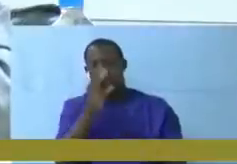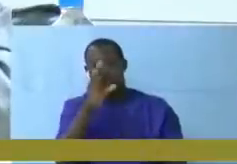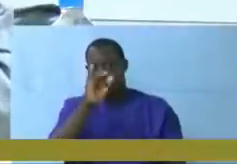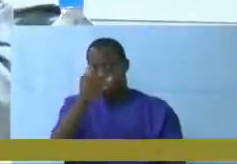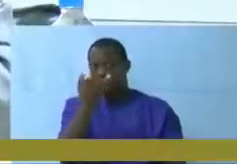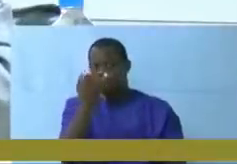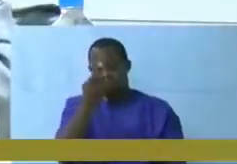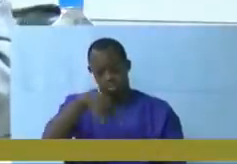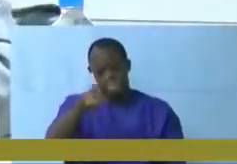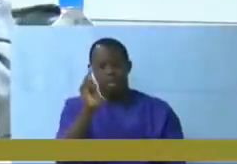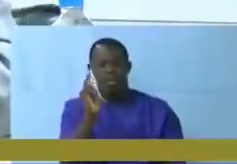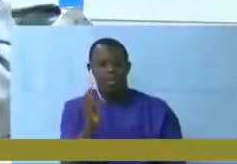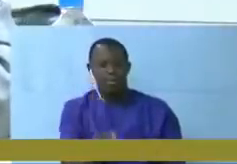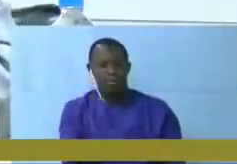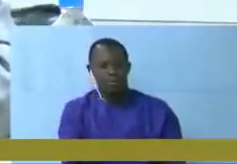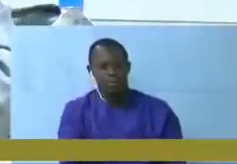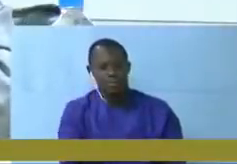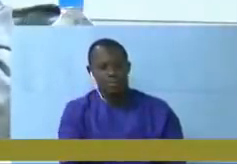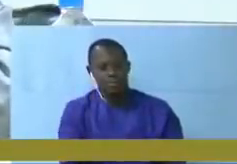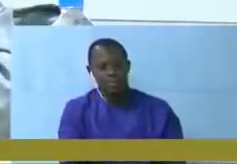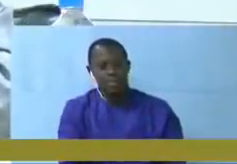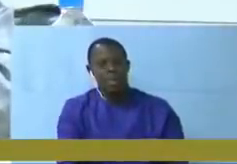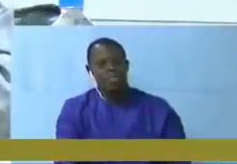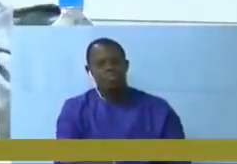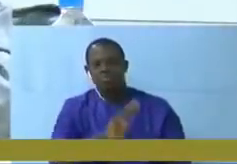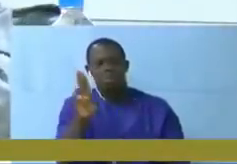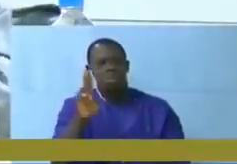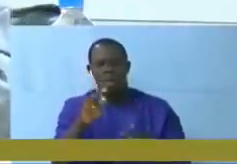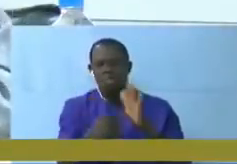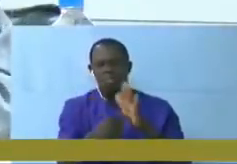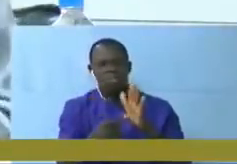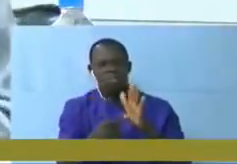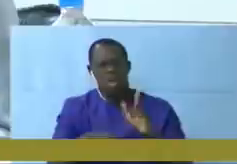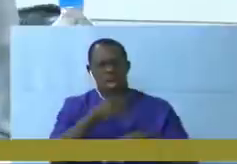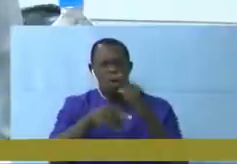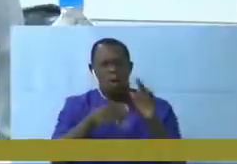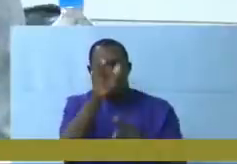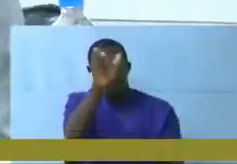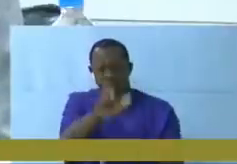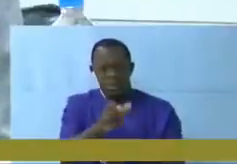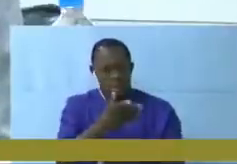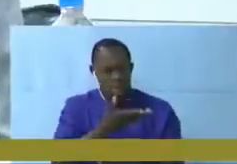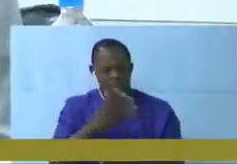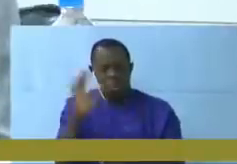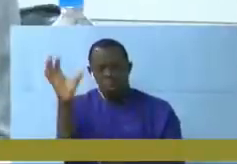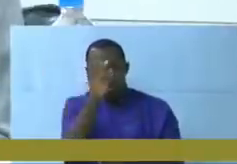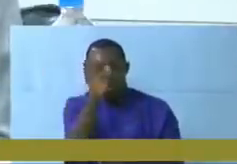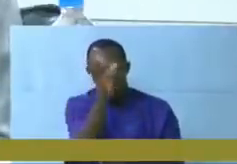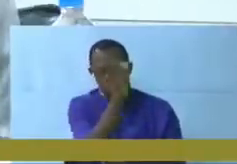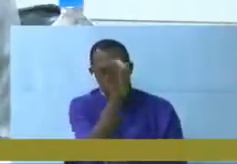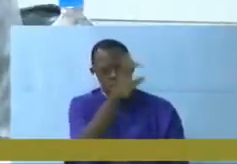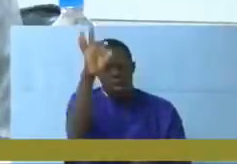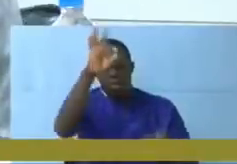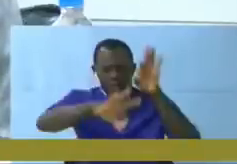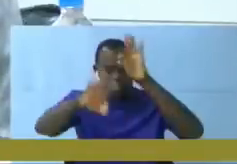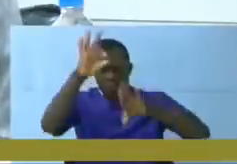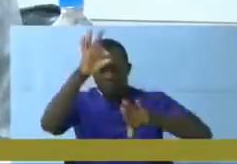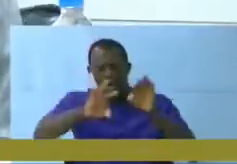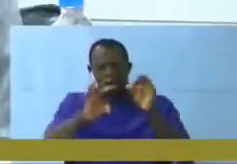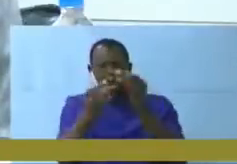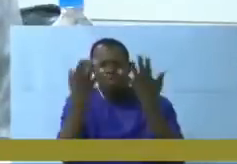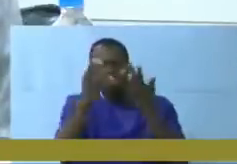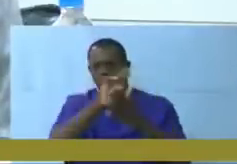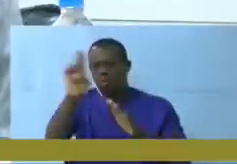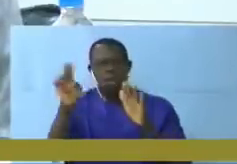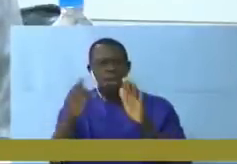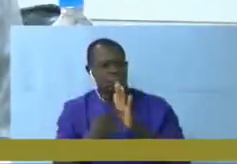popular that parliamentarian was, or maybe how many votes he or she might have won. So yes, it was meant for that, but